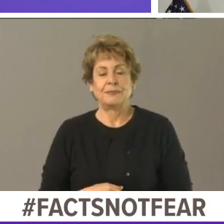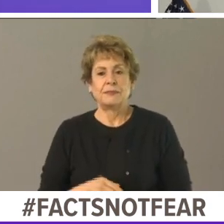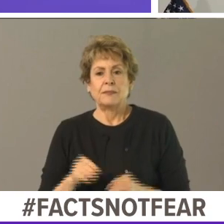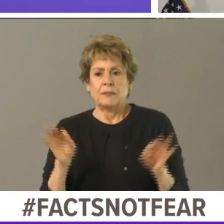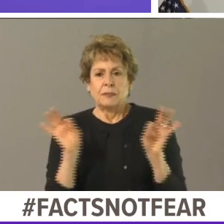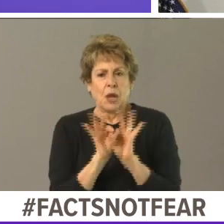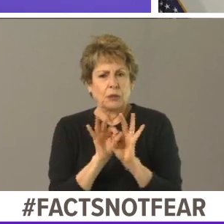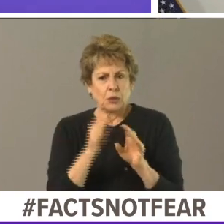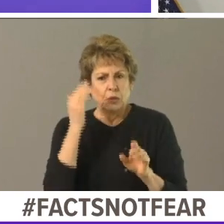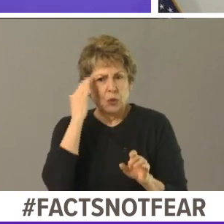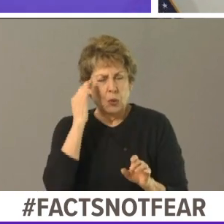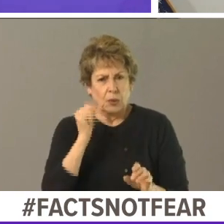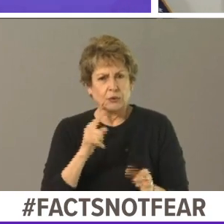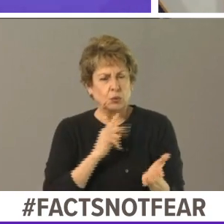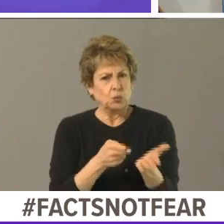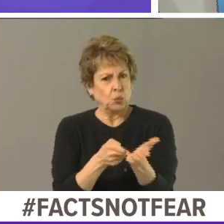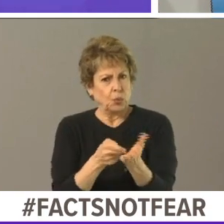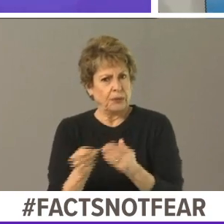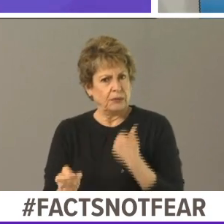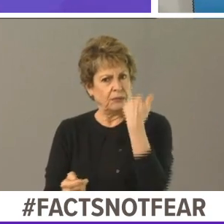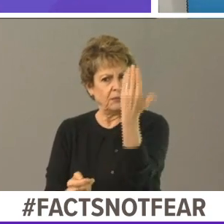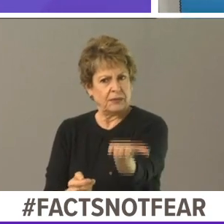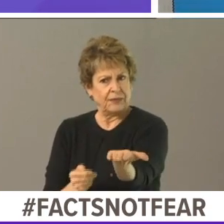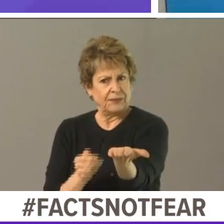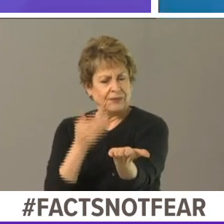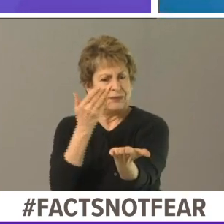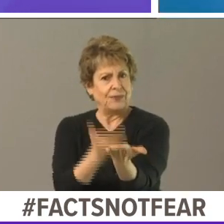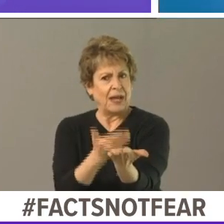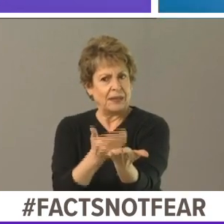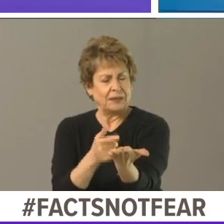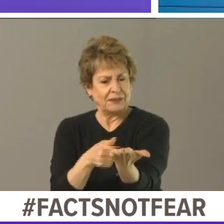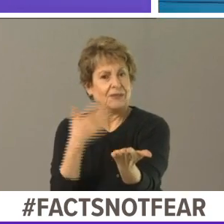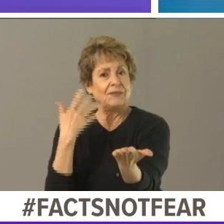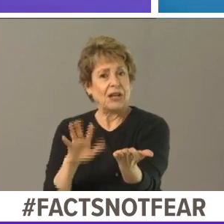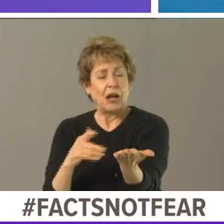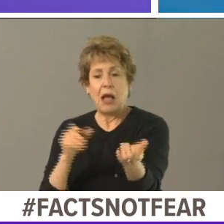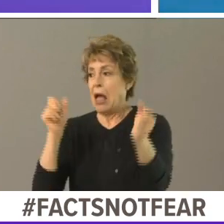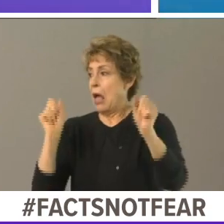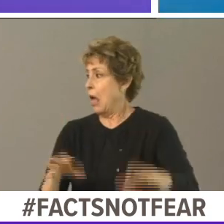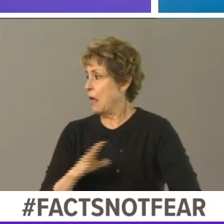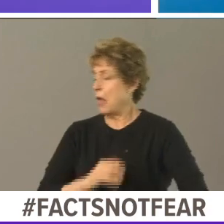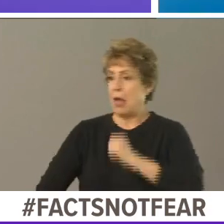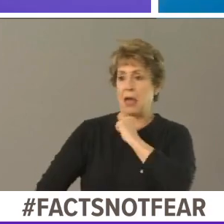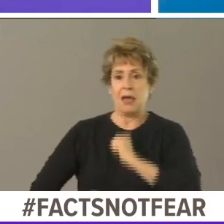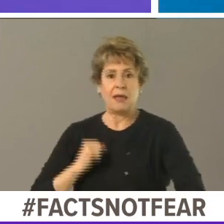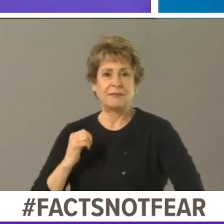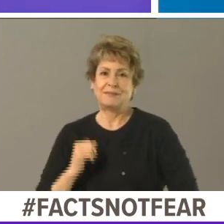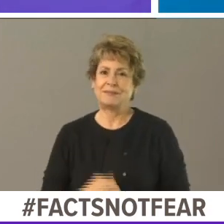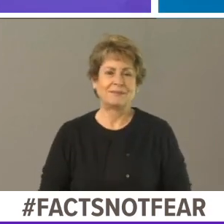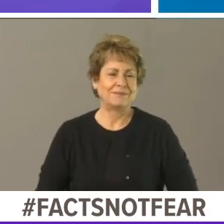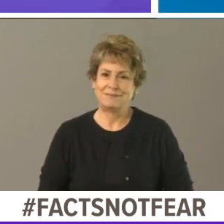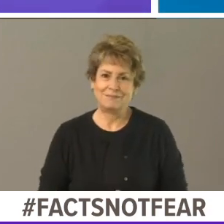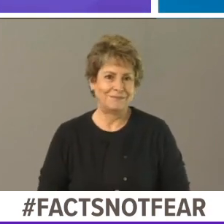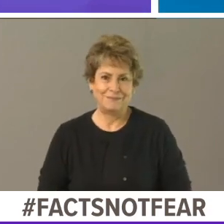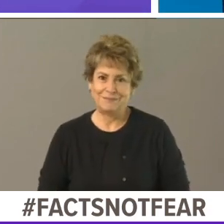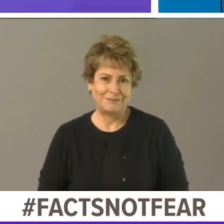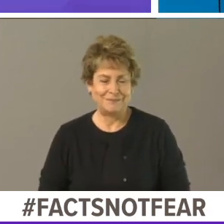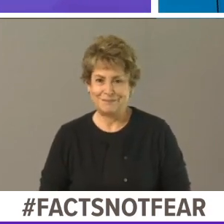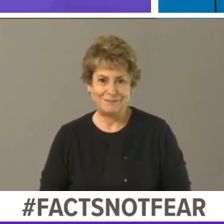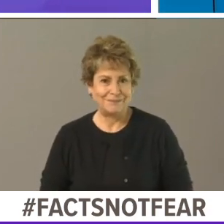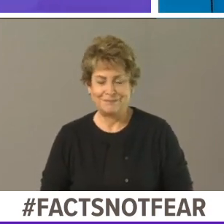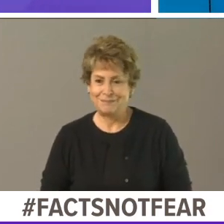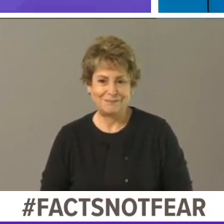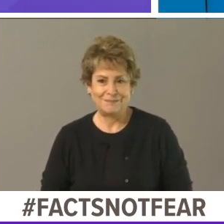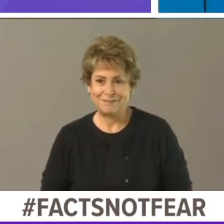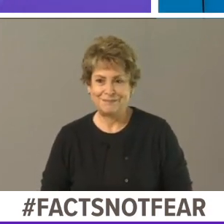of us, there's no end in sight today. That's why I talk about the foreseeable future, and there will be no